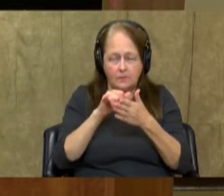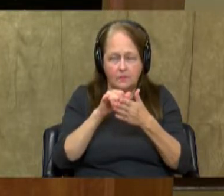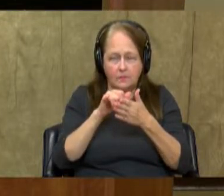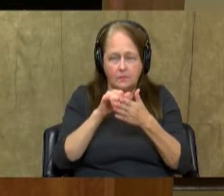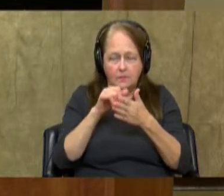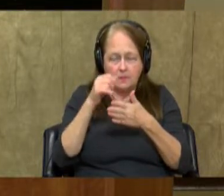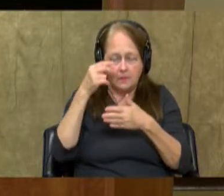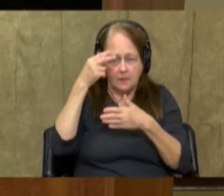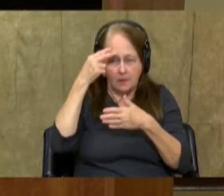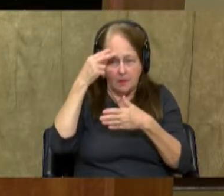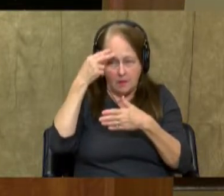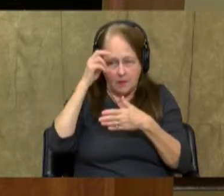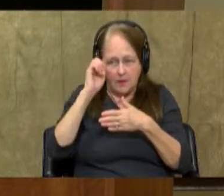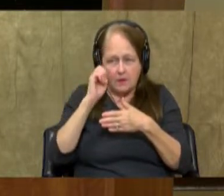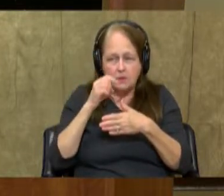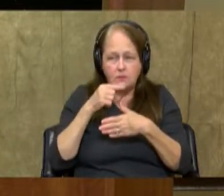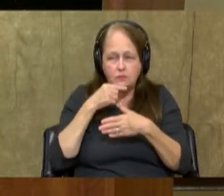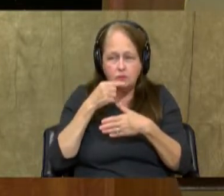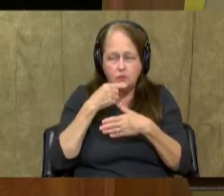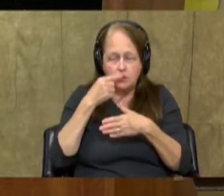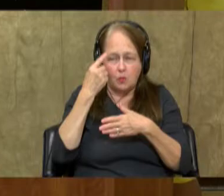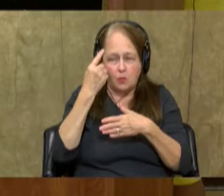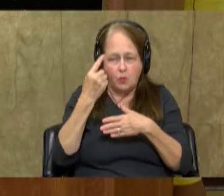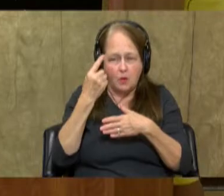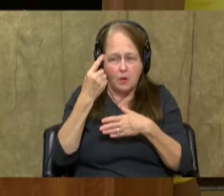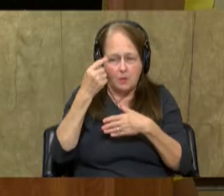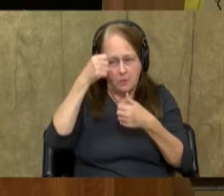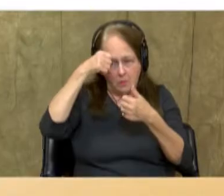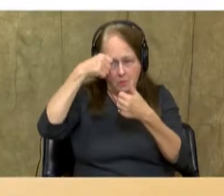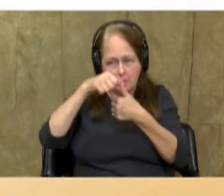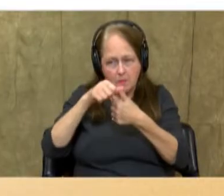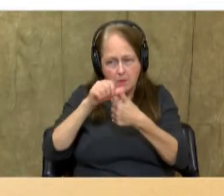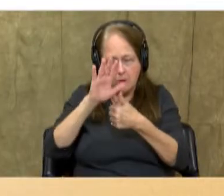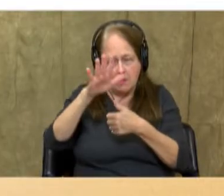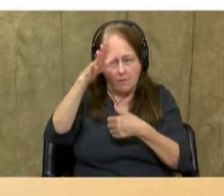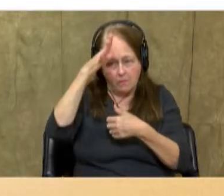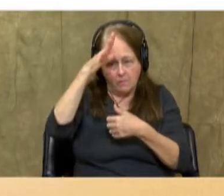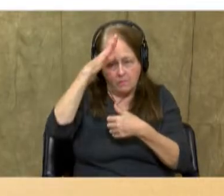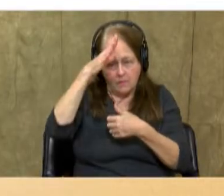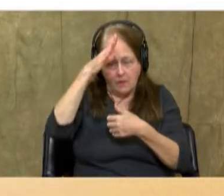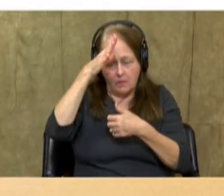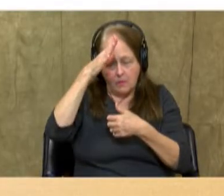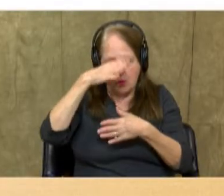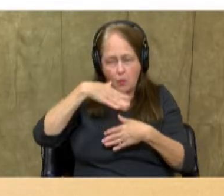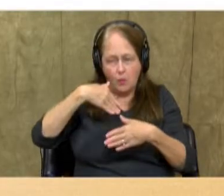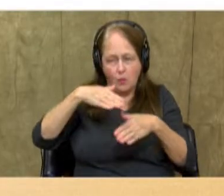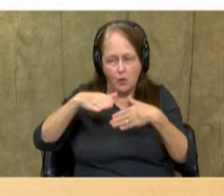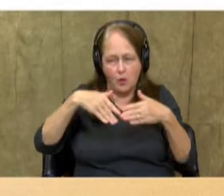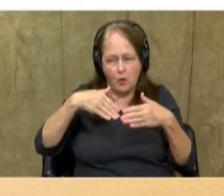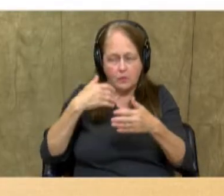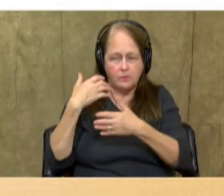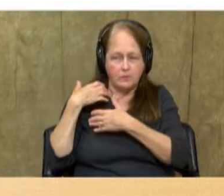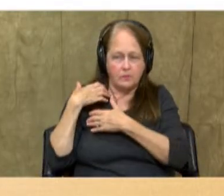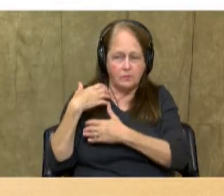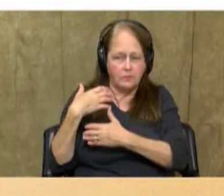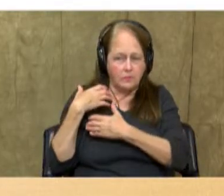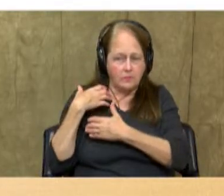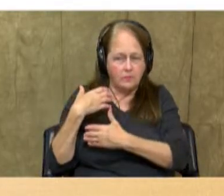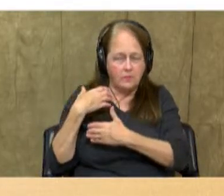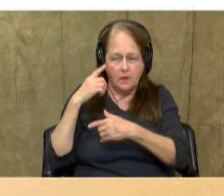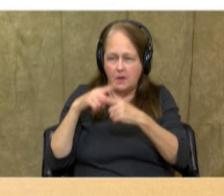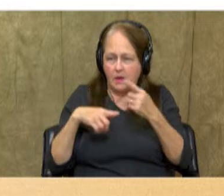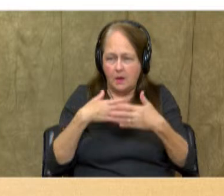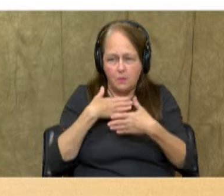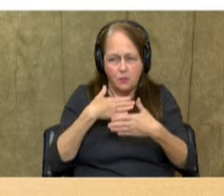sentence, he mentions one memory as a child, how his father walked up and down the hall with him because he couldn't breathe and he